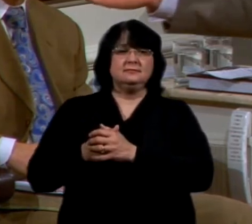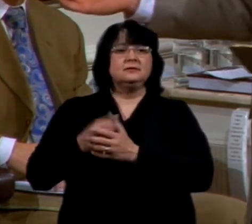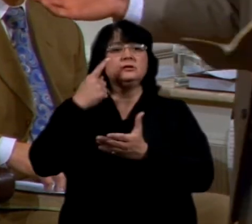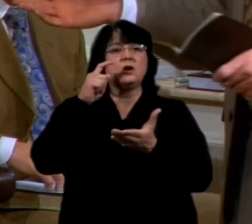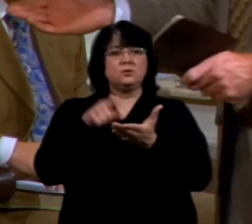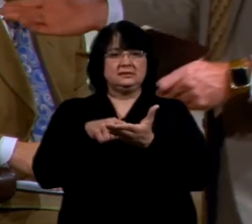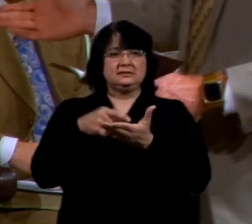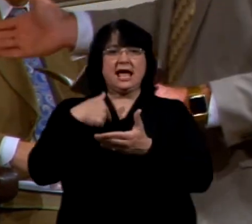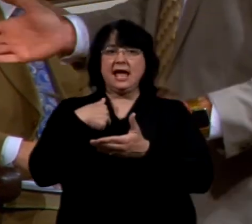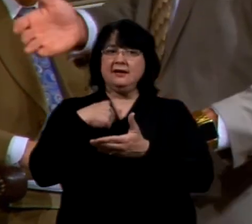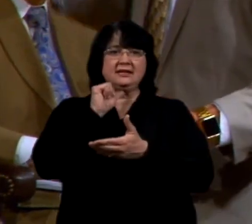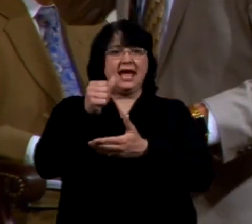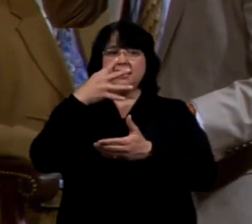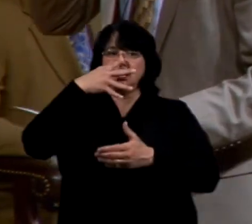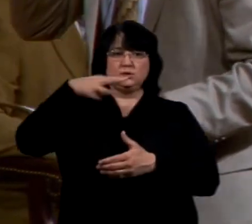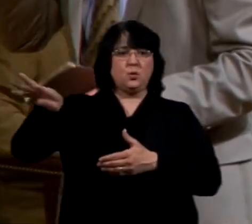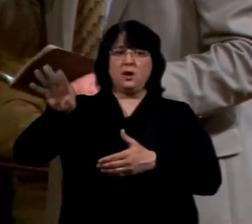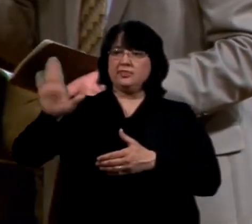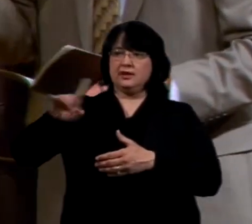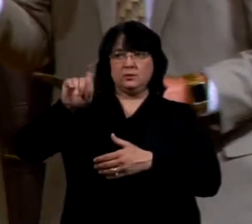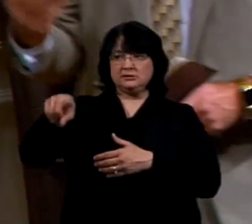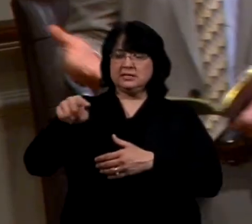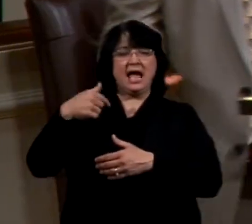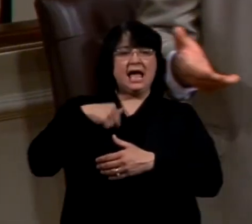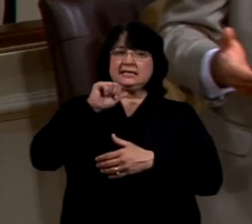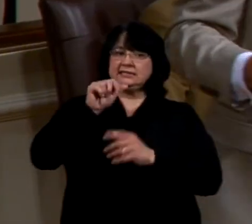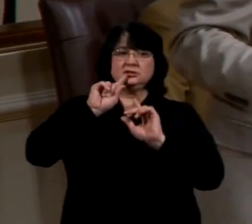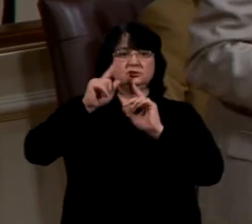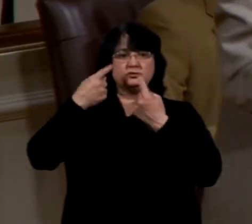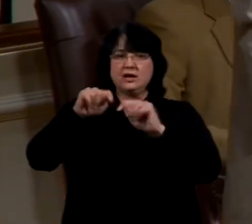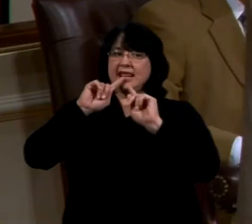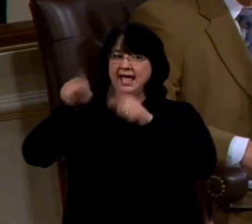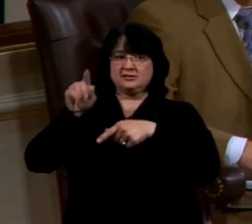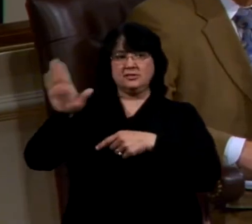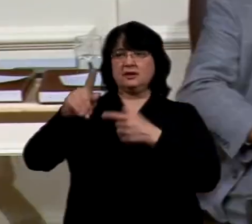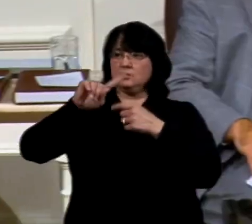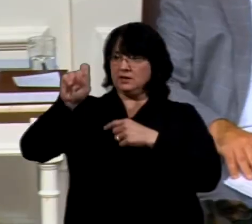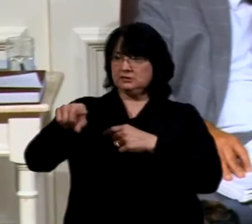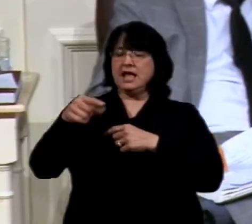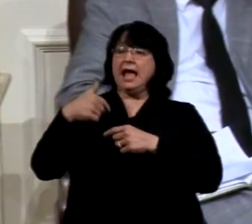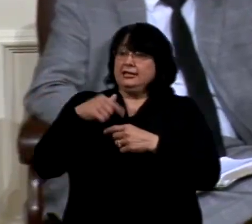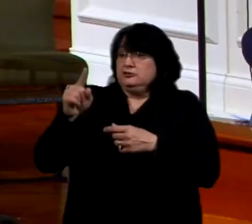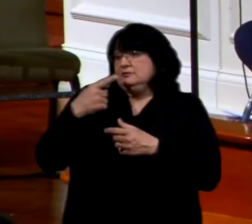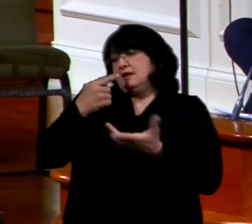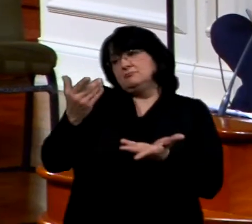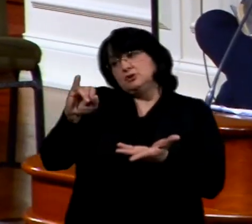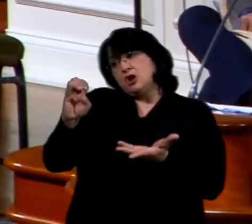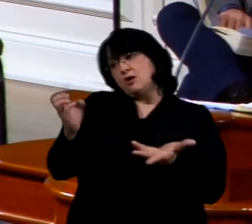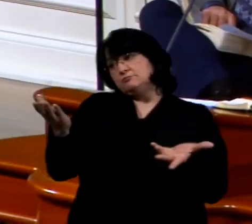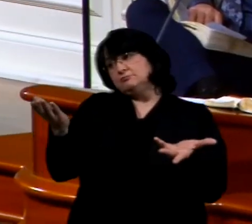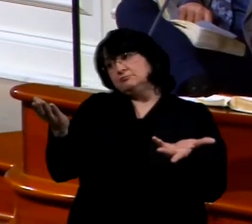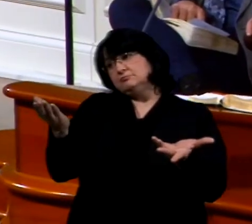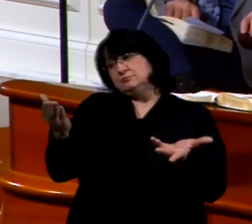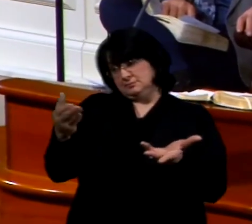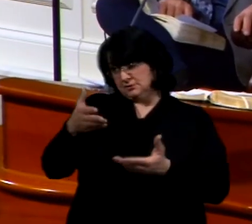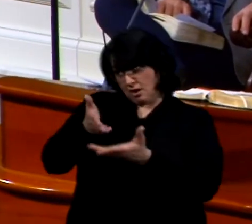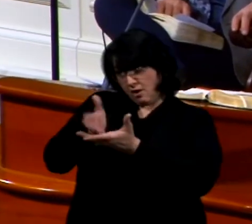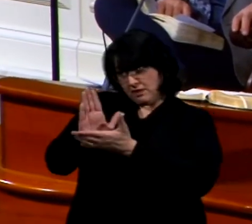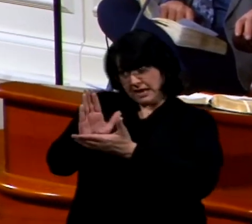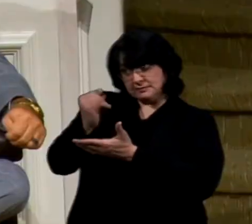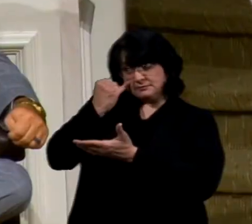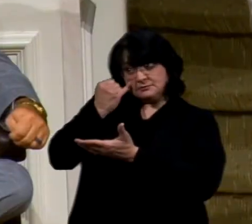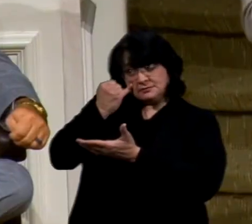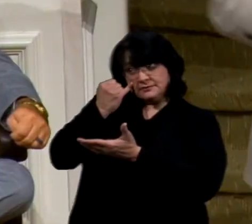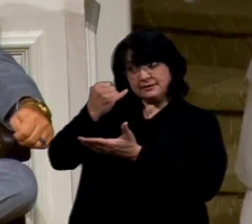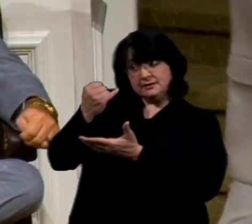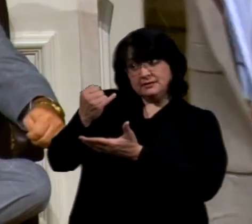Notice, I've not ignored their question. I've not tried to answer their question. I just said, Joe, if it'd be all right, could we